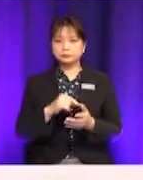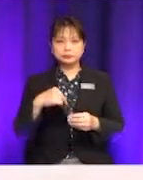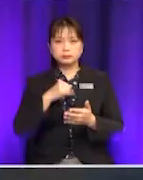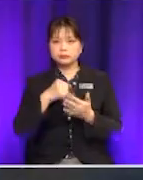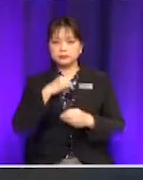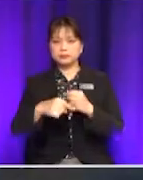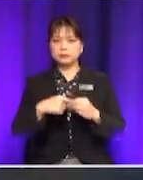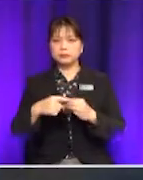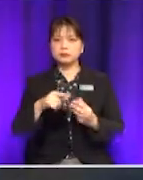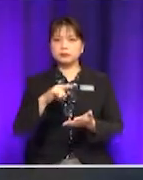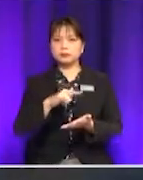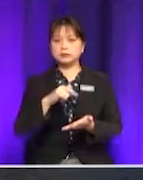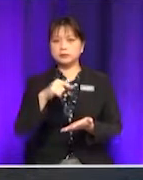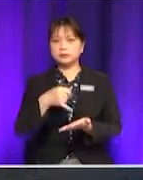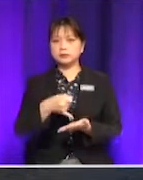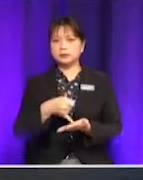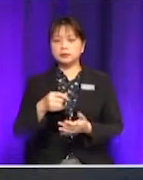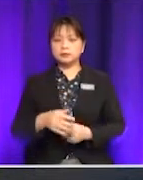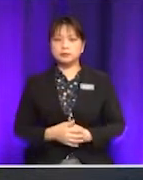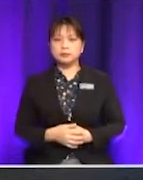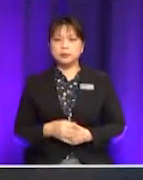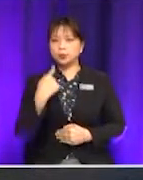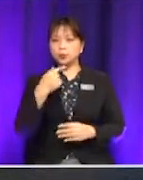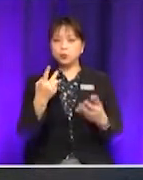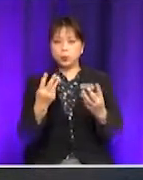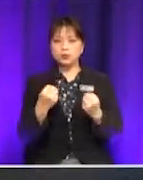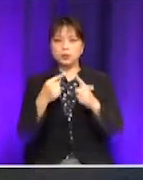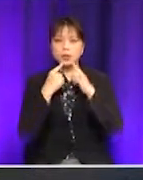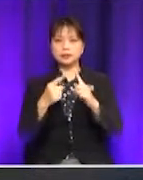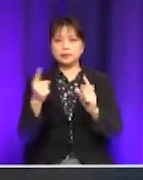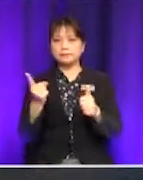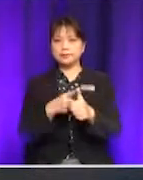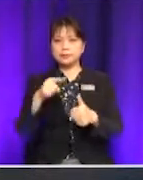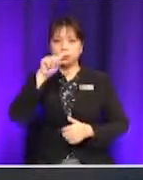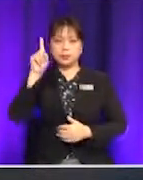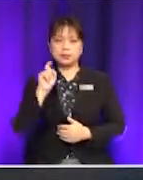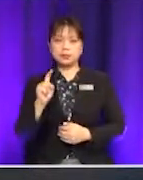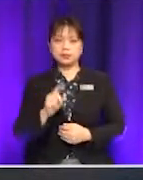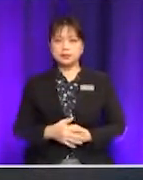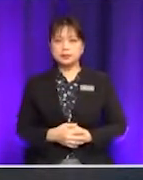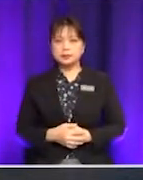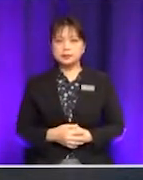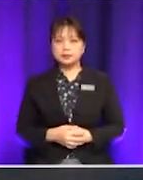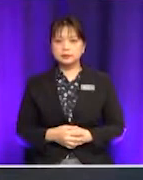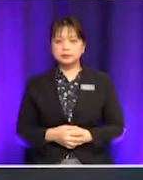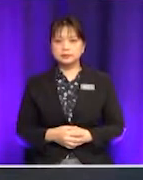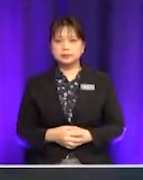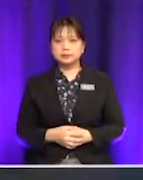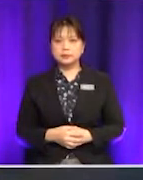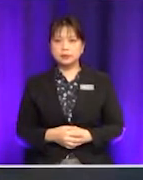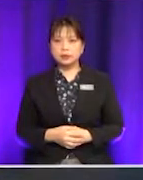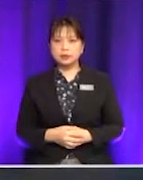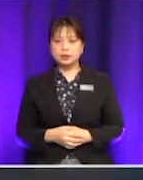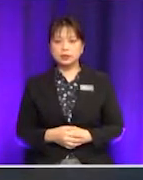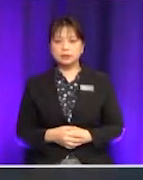Now, let us ask our friends back here who wants to answer the first question. Anyone in the house? Give it a shot. All right.